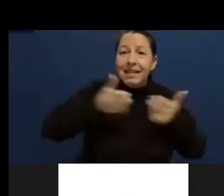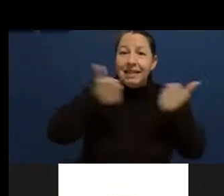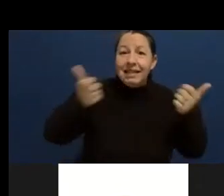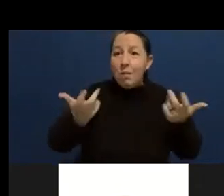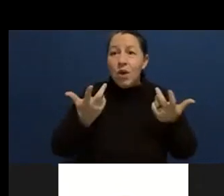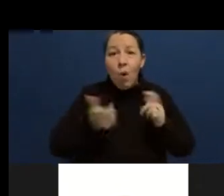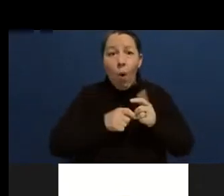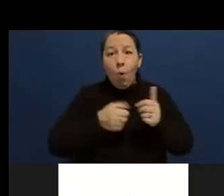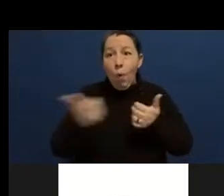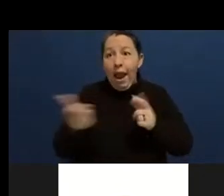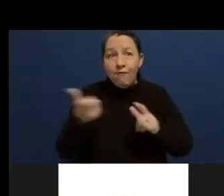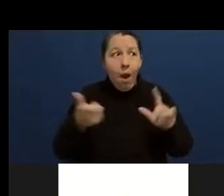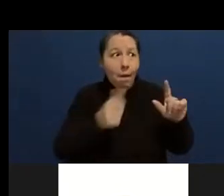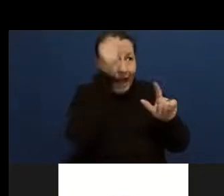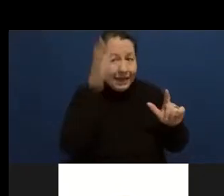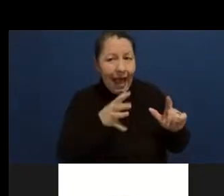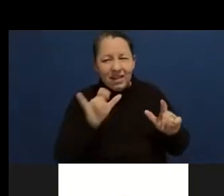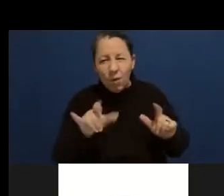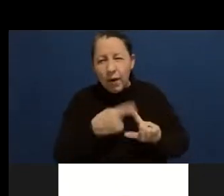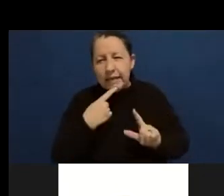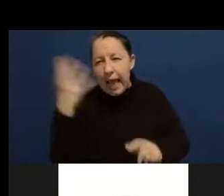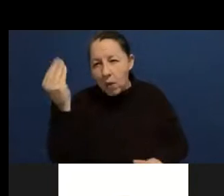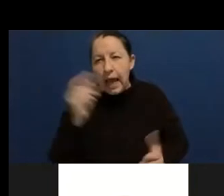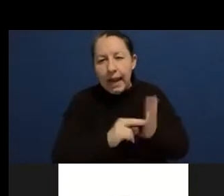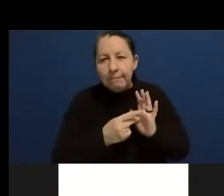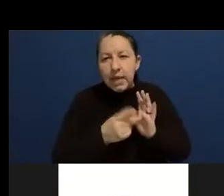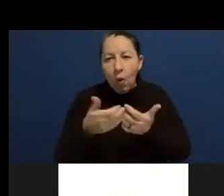mean outside of Alaska and lower 48 typically.